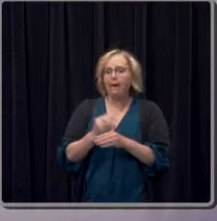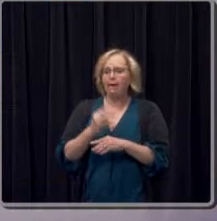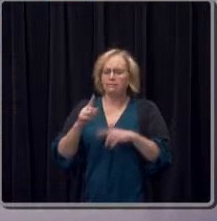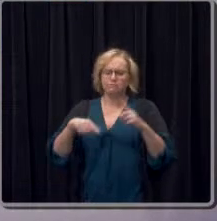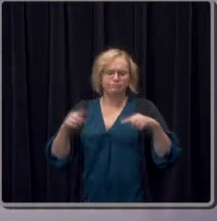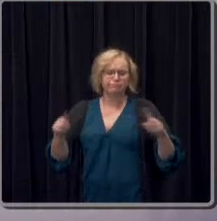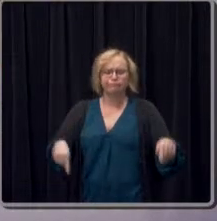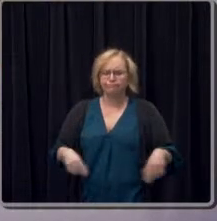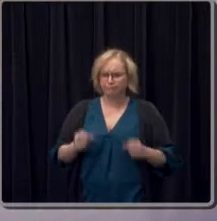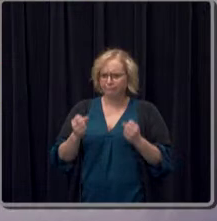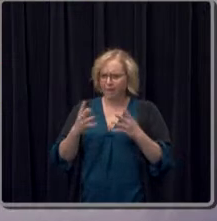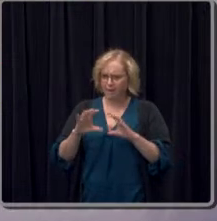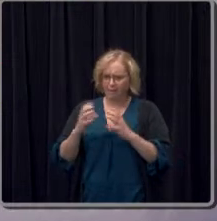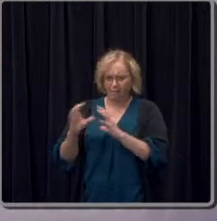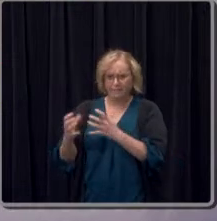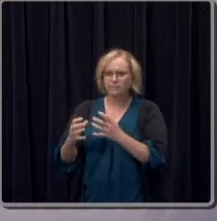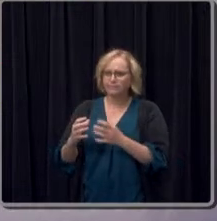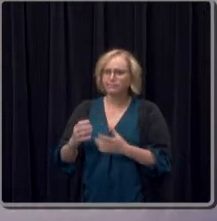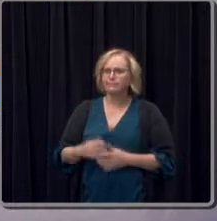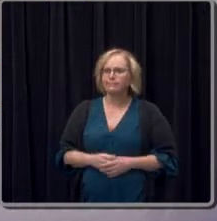variety of things.